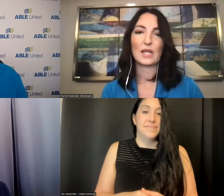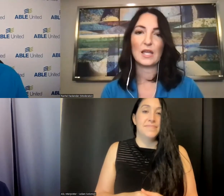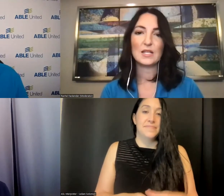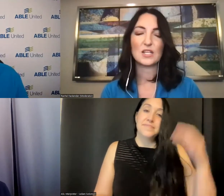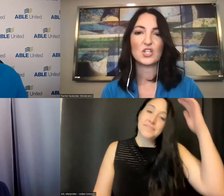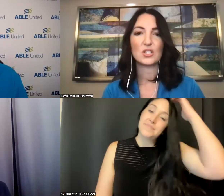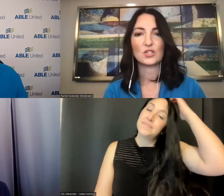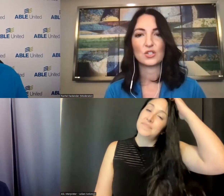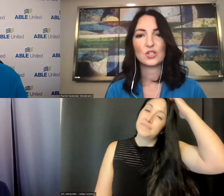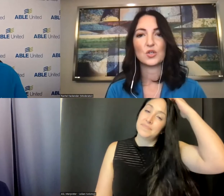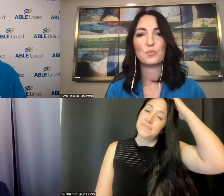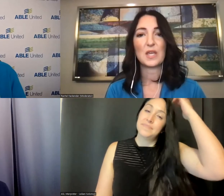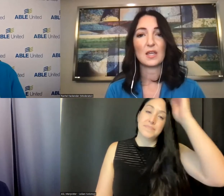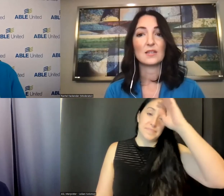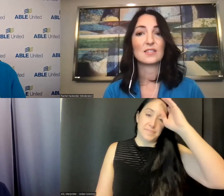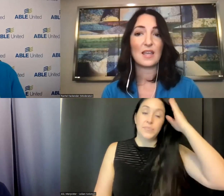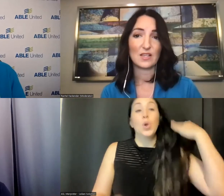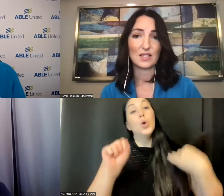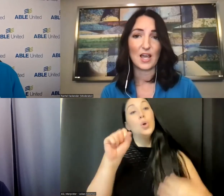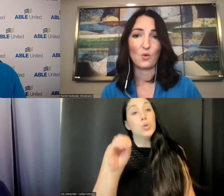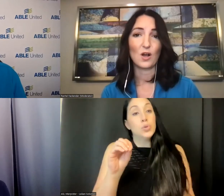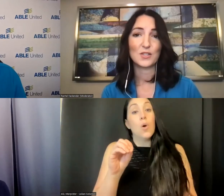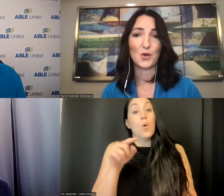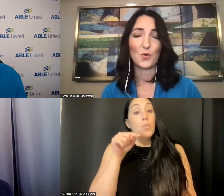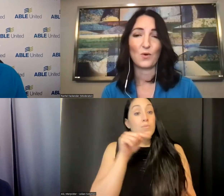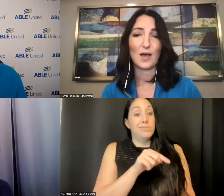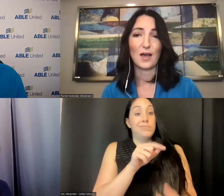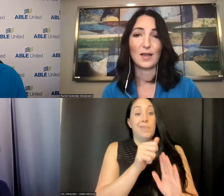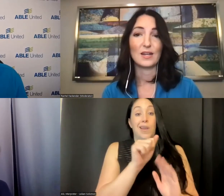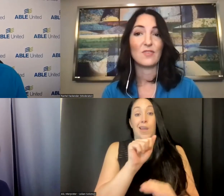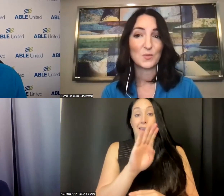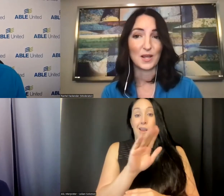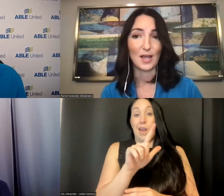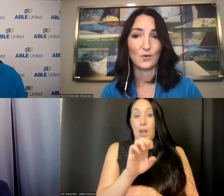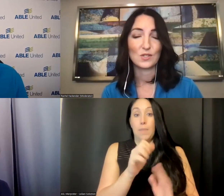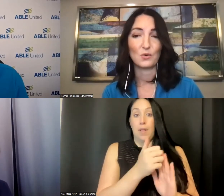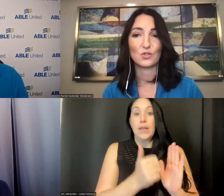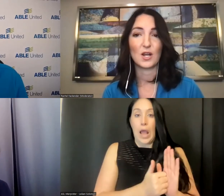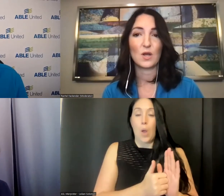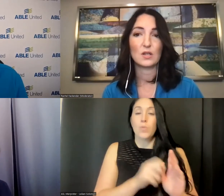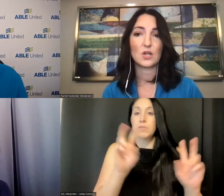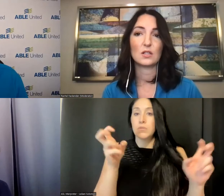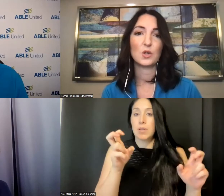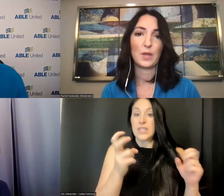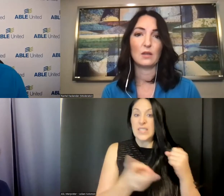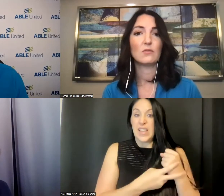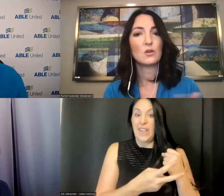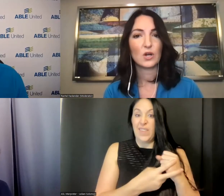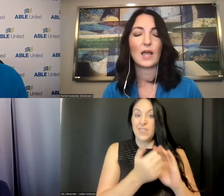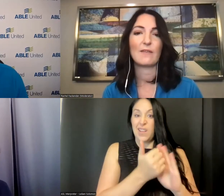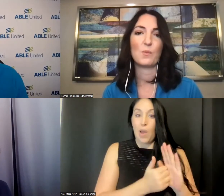So in addition to being a savings account, we're also an investment account. So John, I want you to talk a little